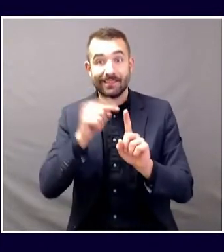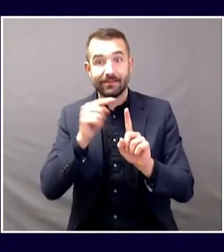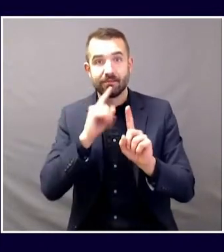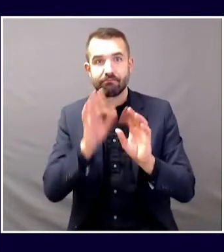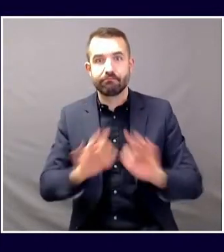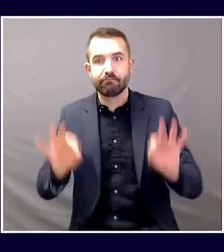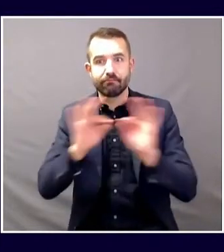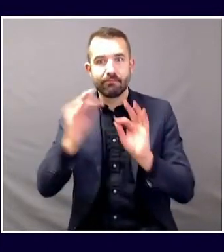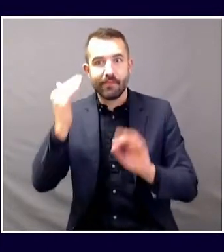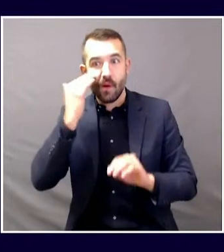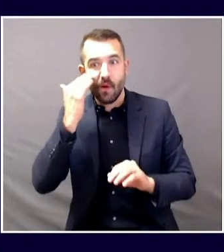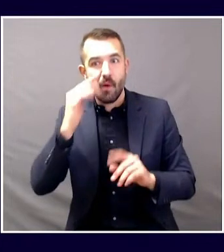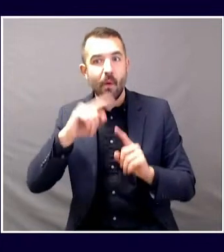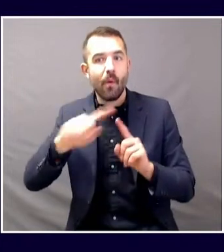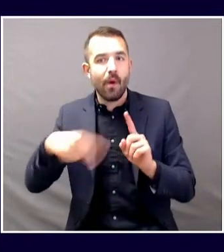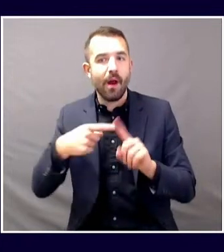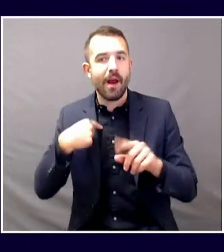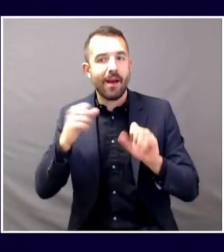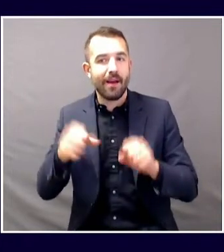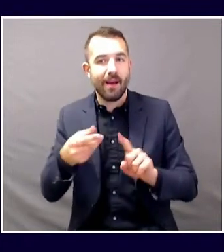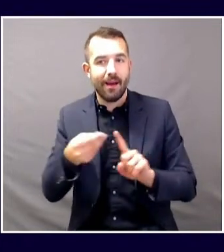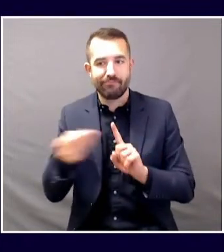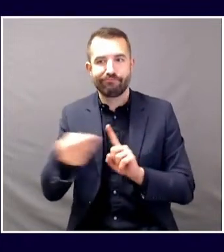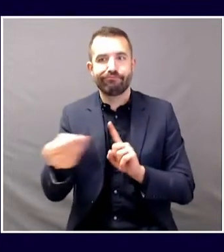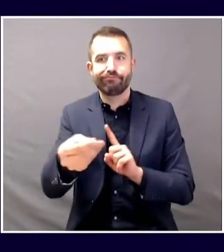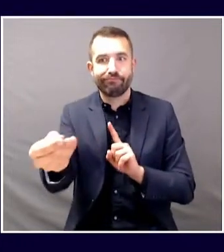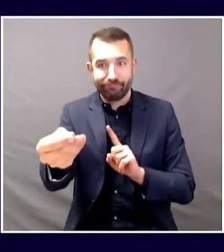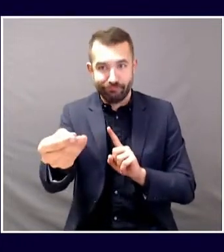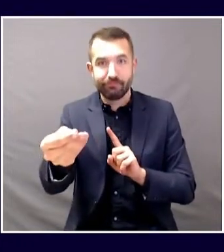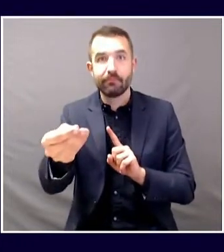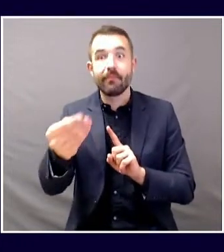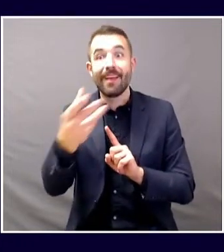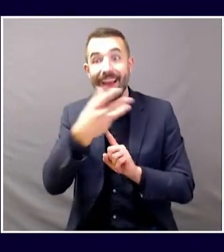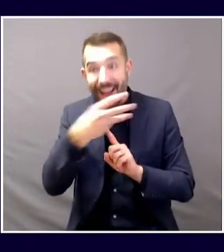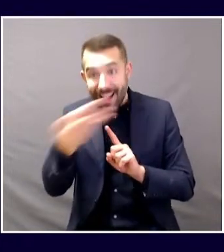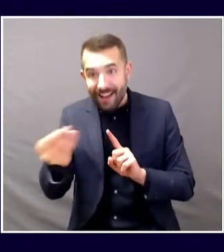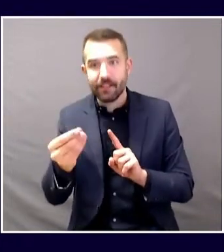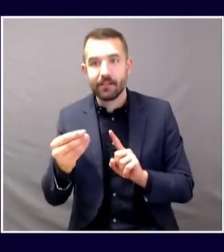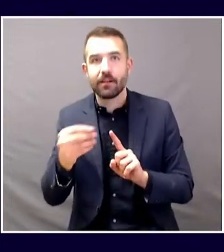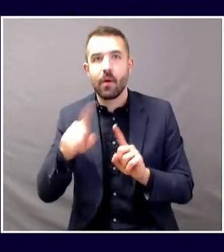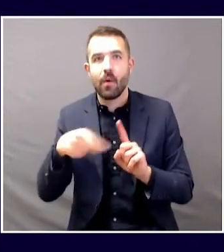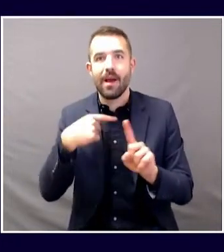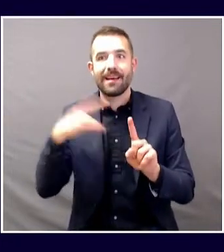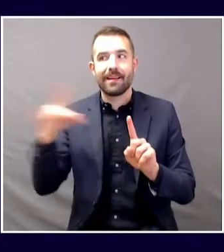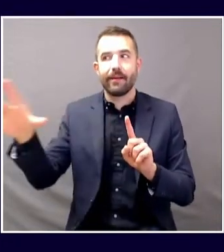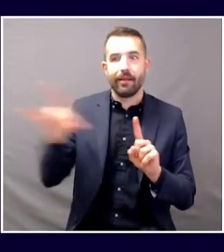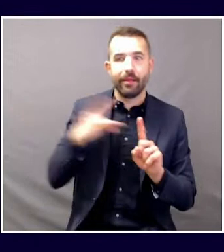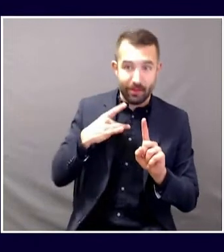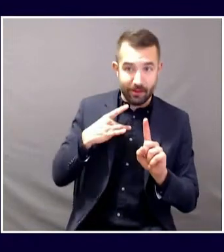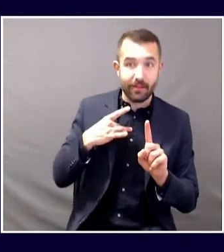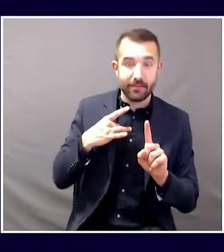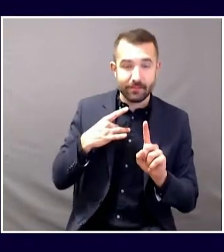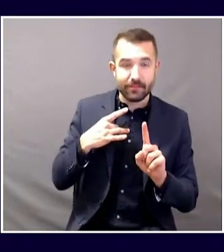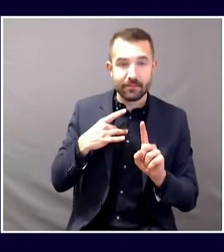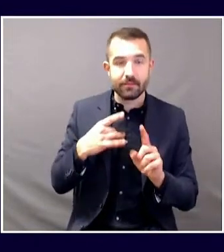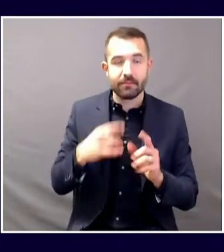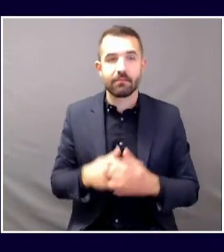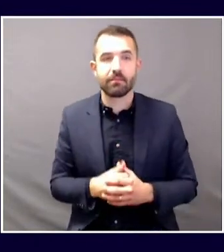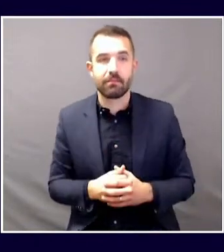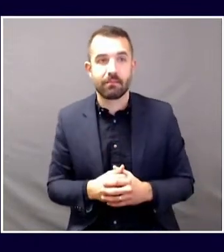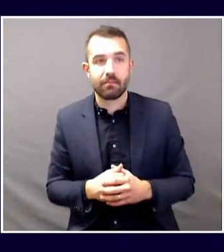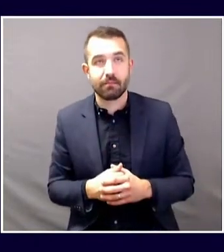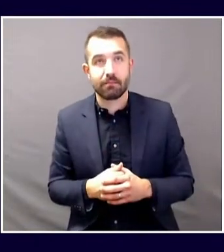other people, but it's when you may have been infected. So we look at those chains and we look at person A and person